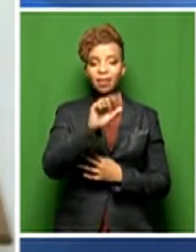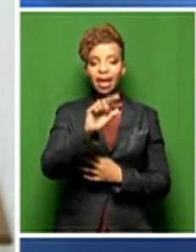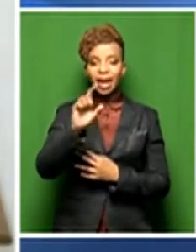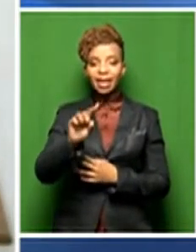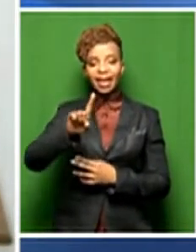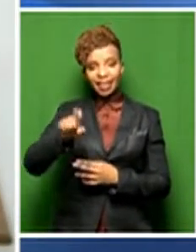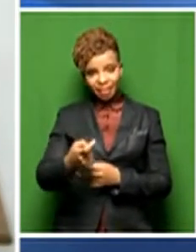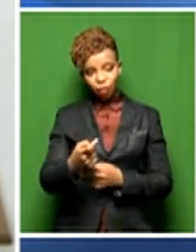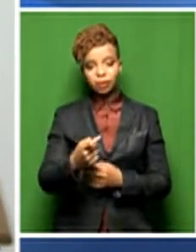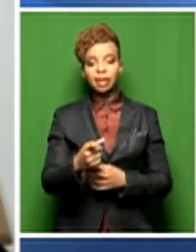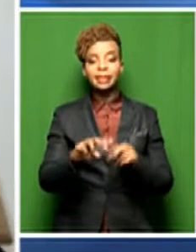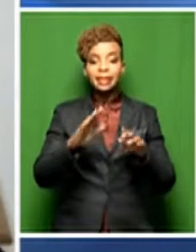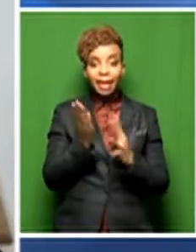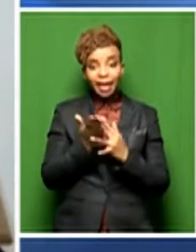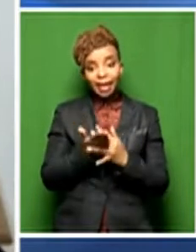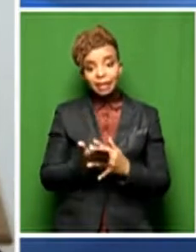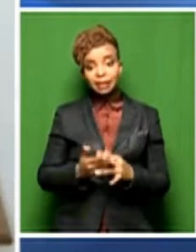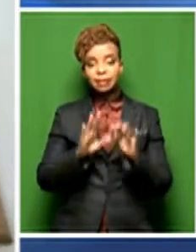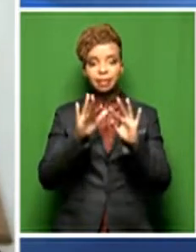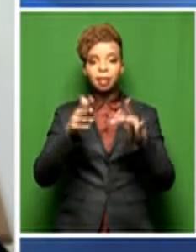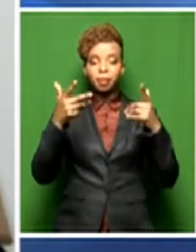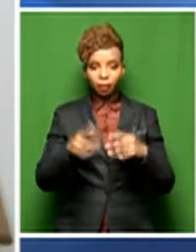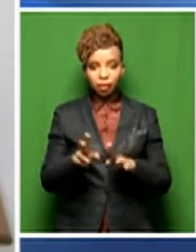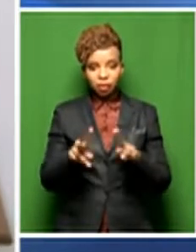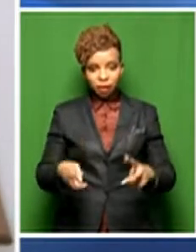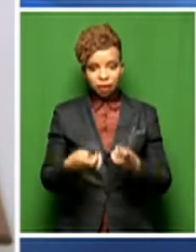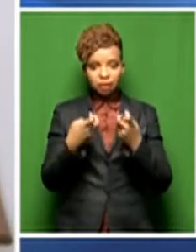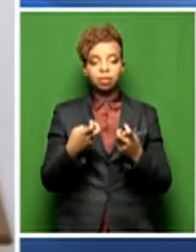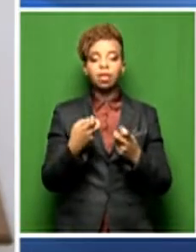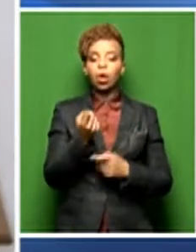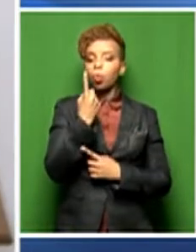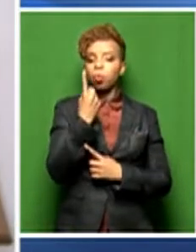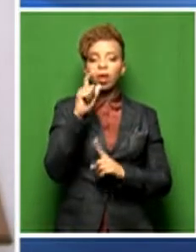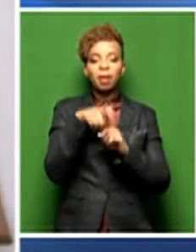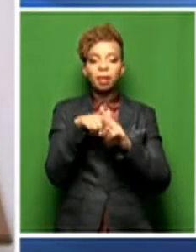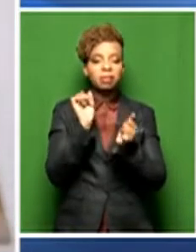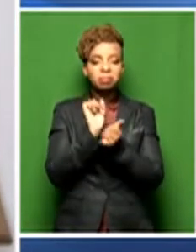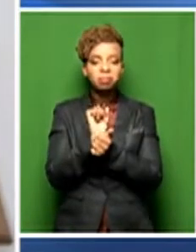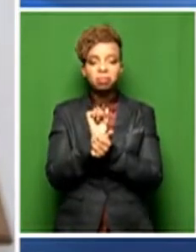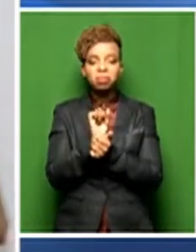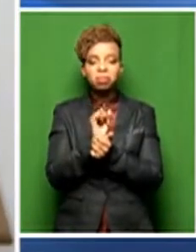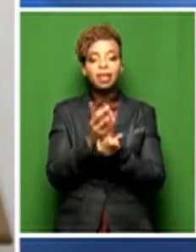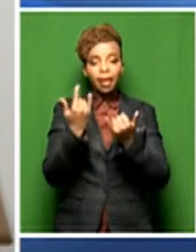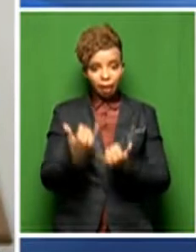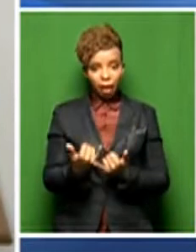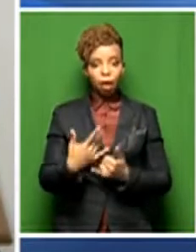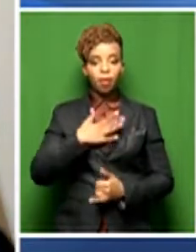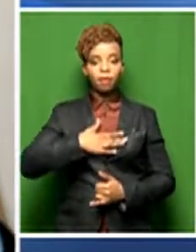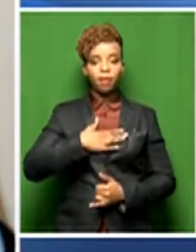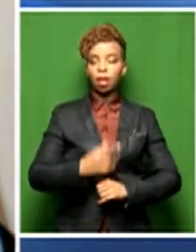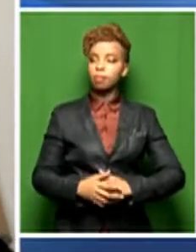on prosecution. So we are happy that now we will work, closer and make sure that the bill is